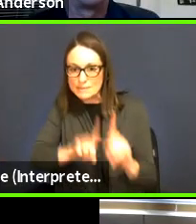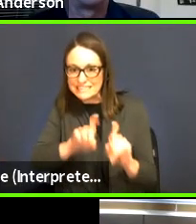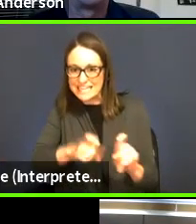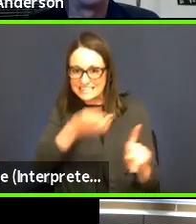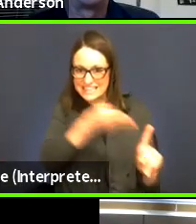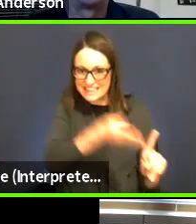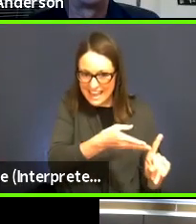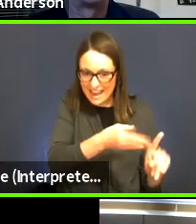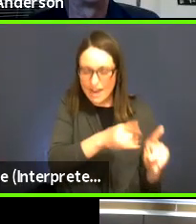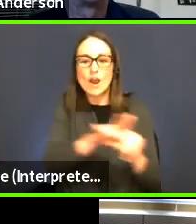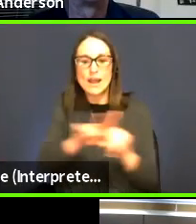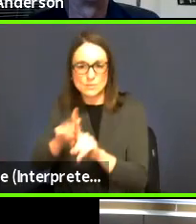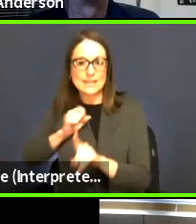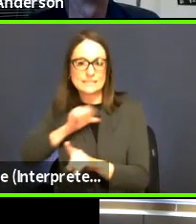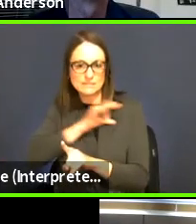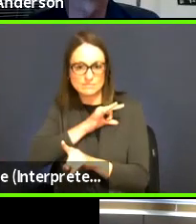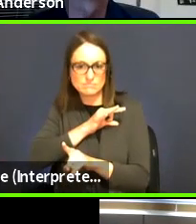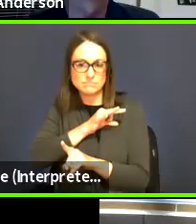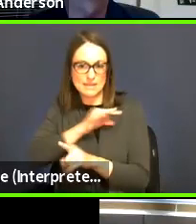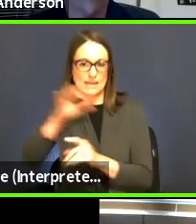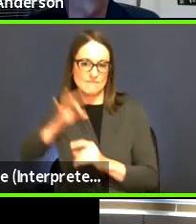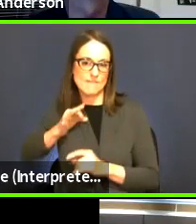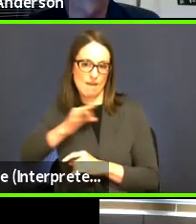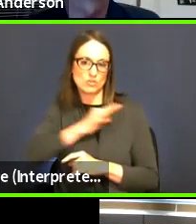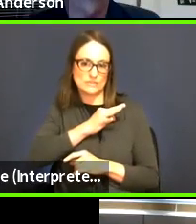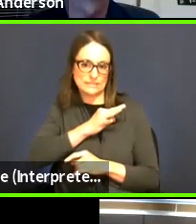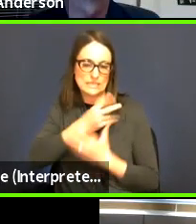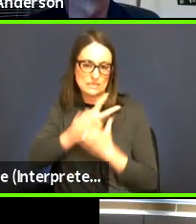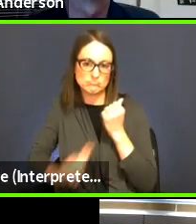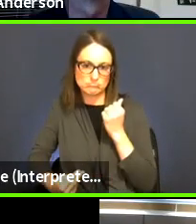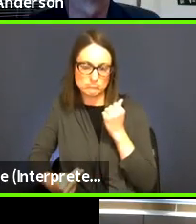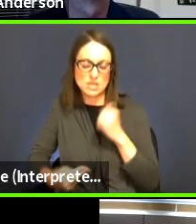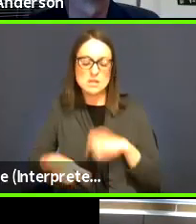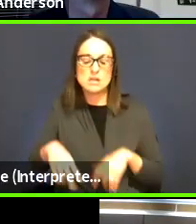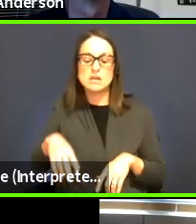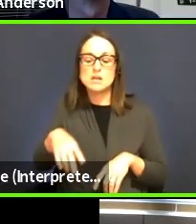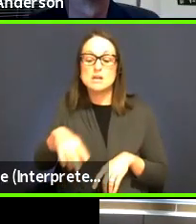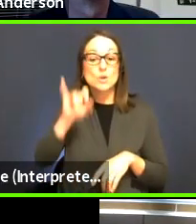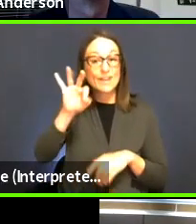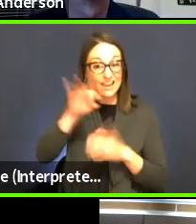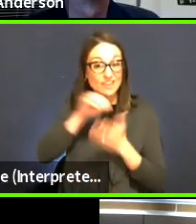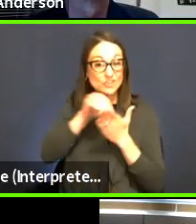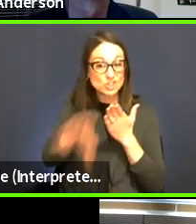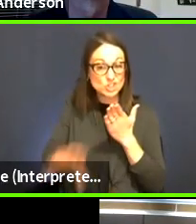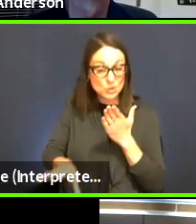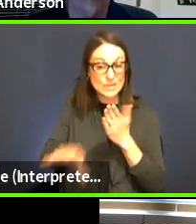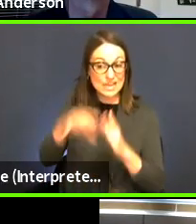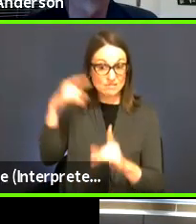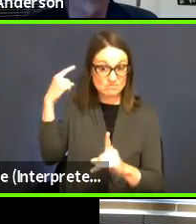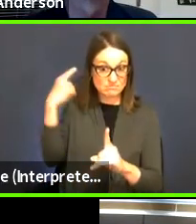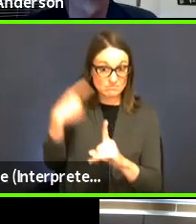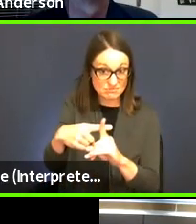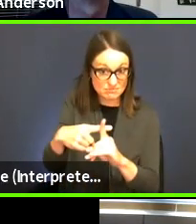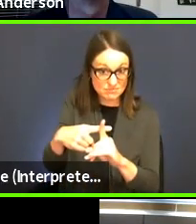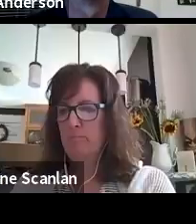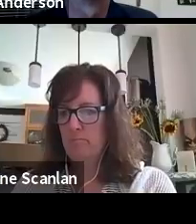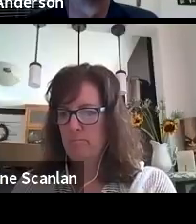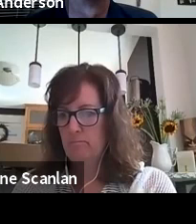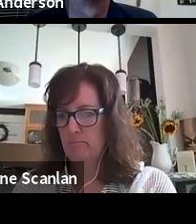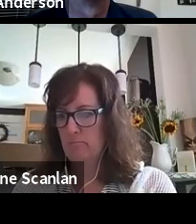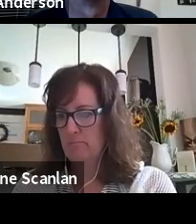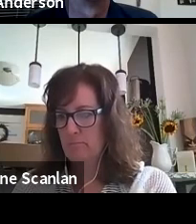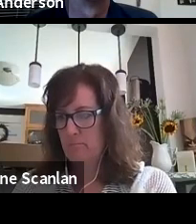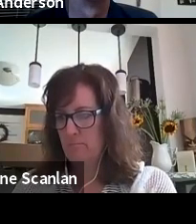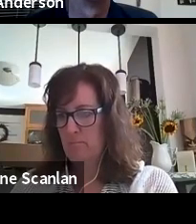and staff. And if a student is tested positive or even showing symptoms